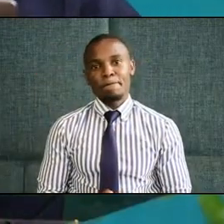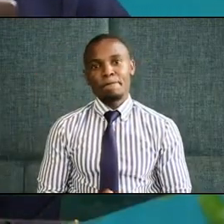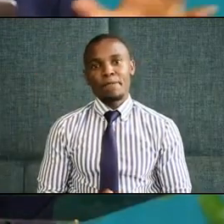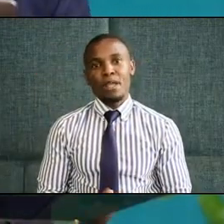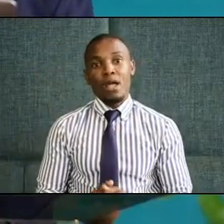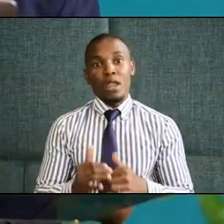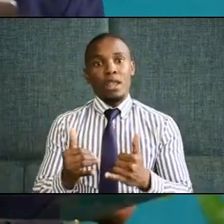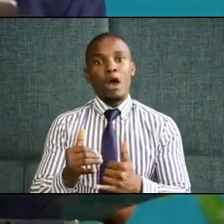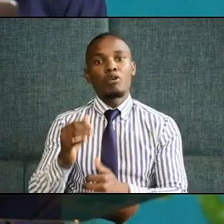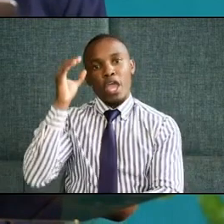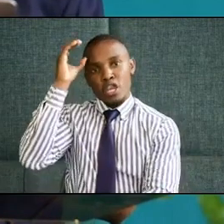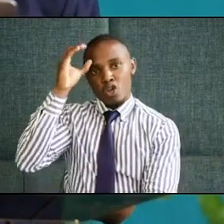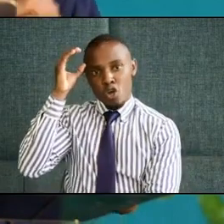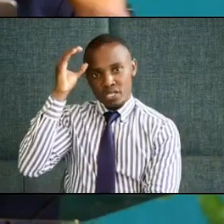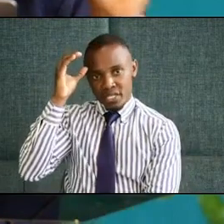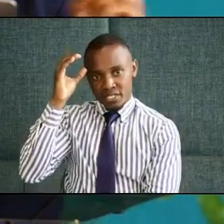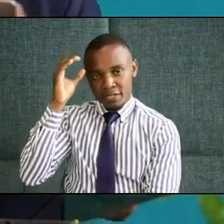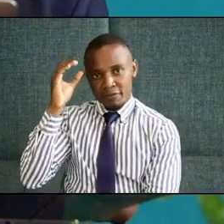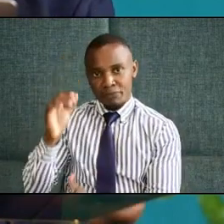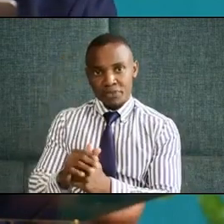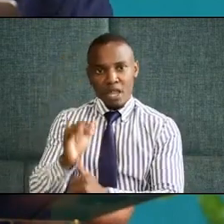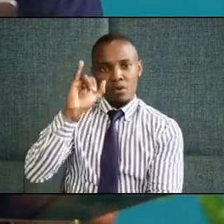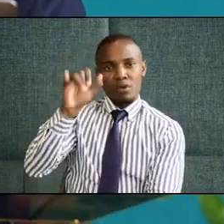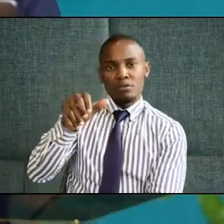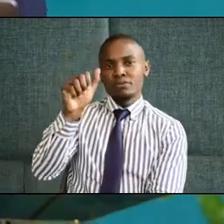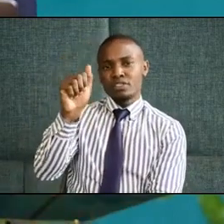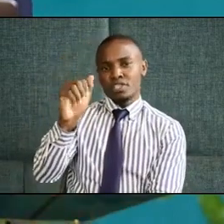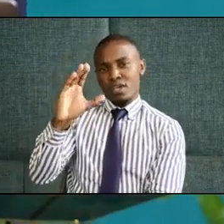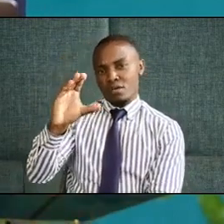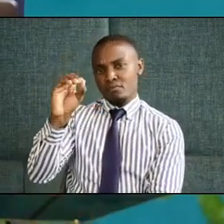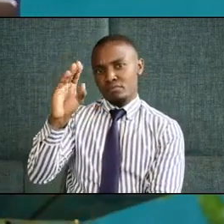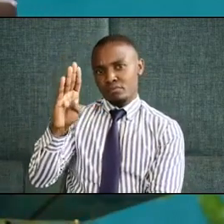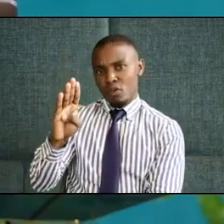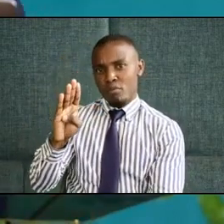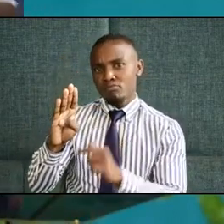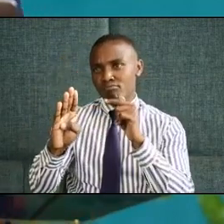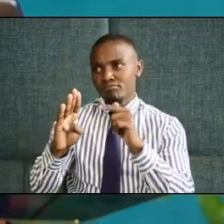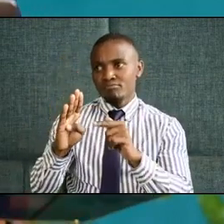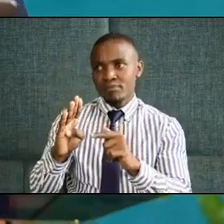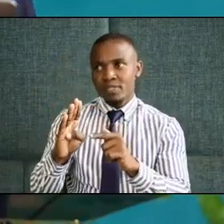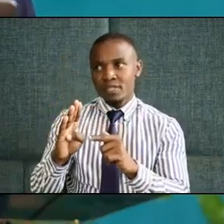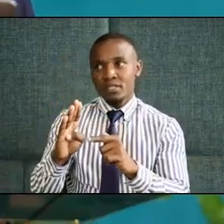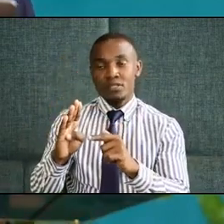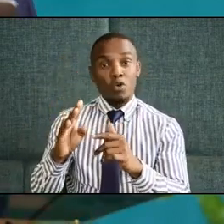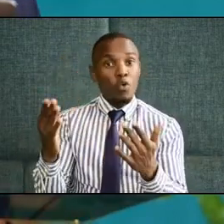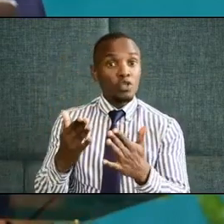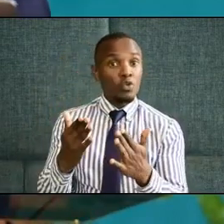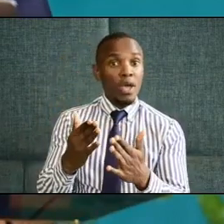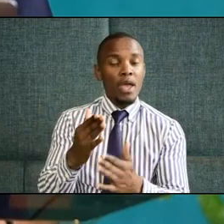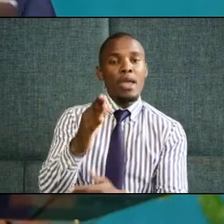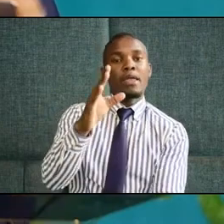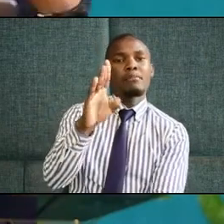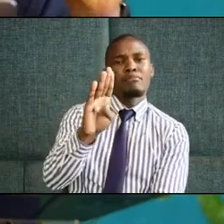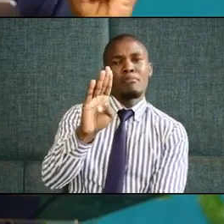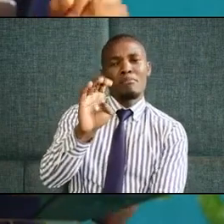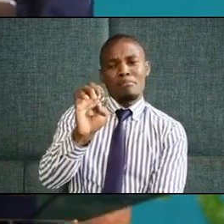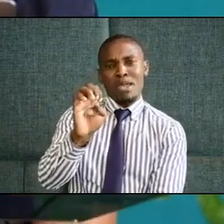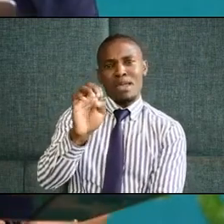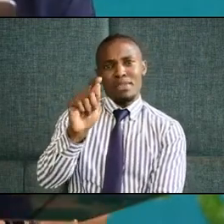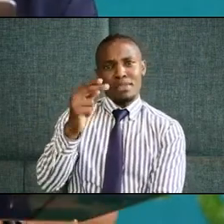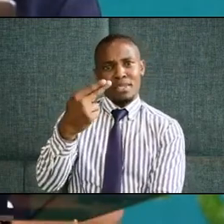In context, Jacob was in the desert of Beersheba as